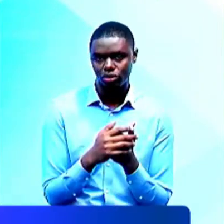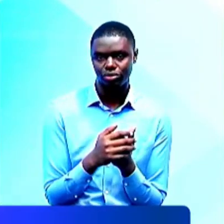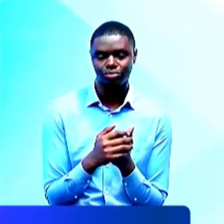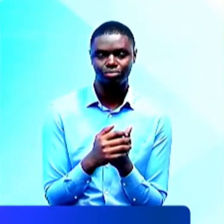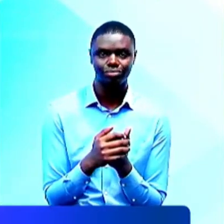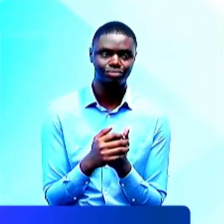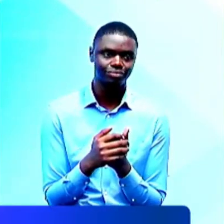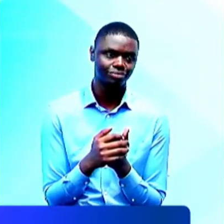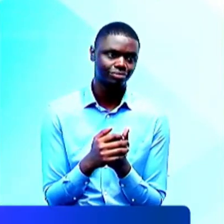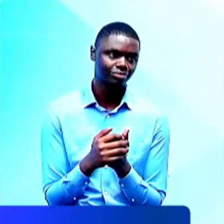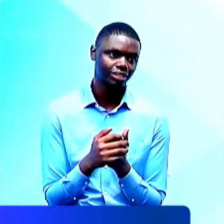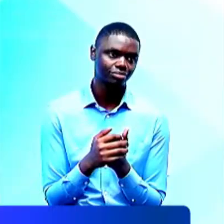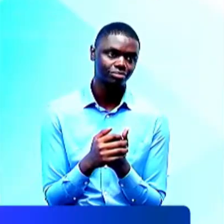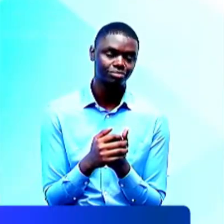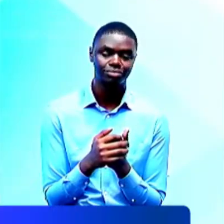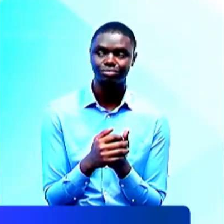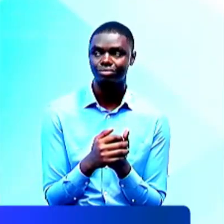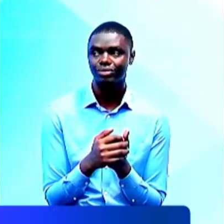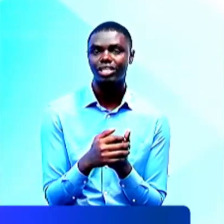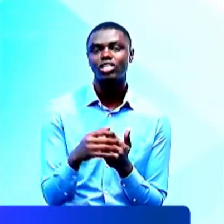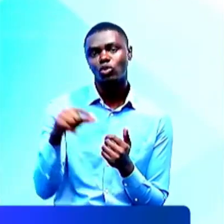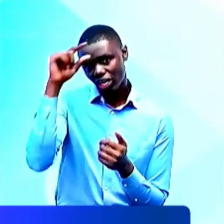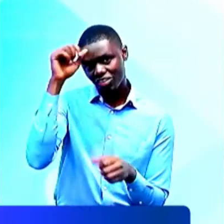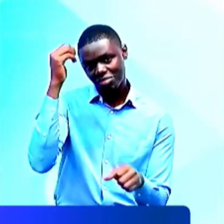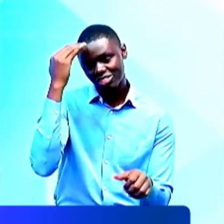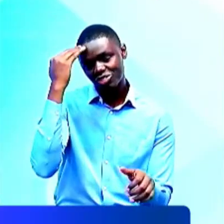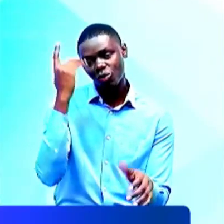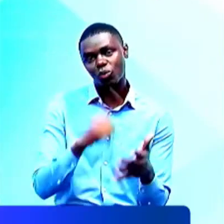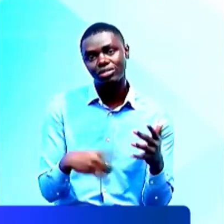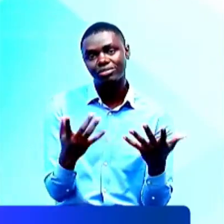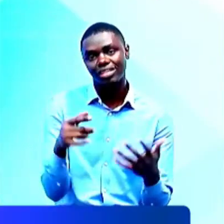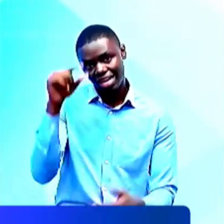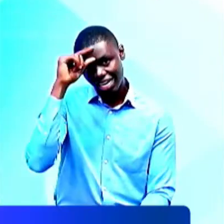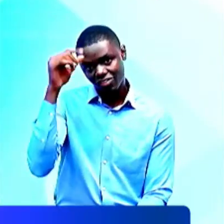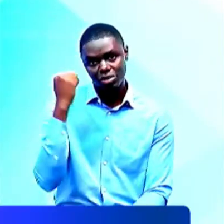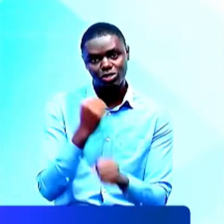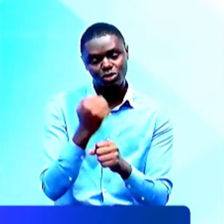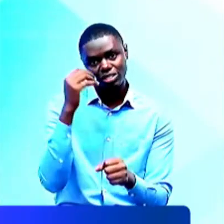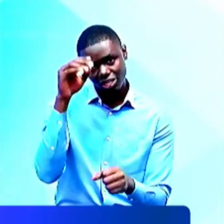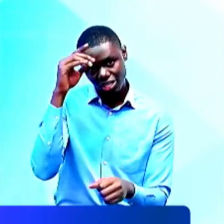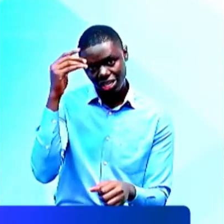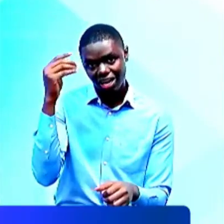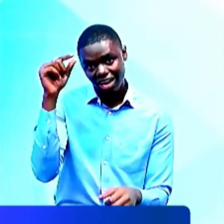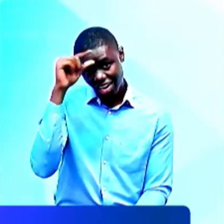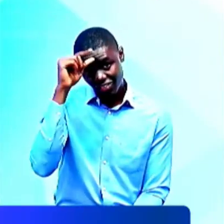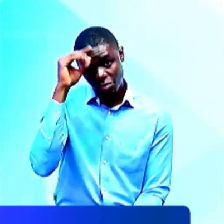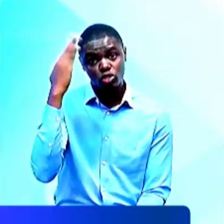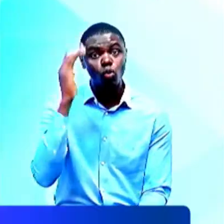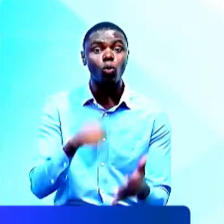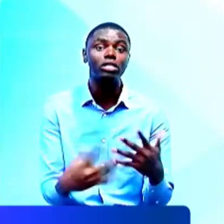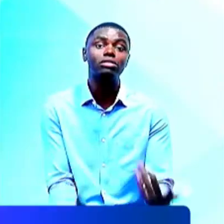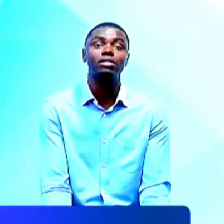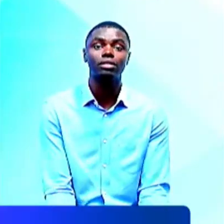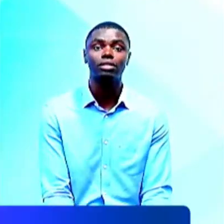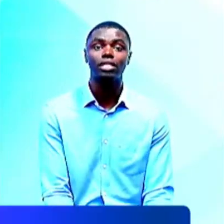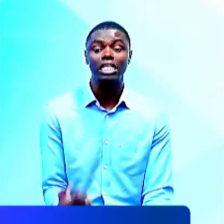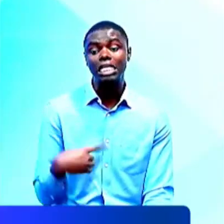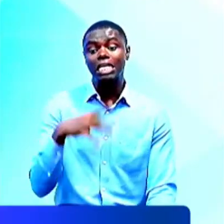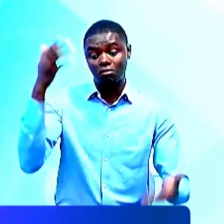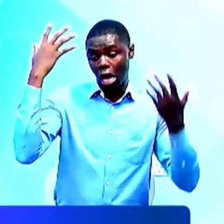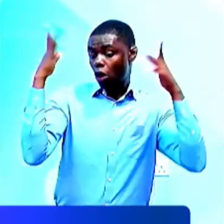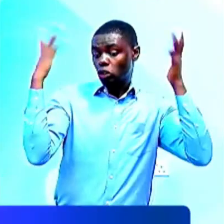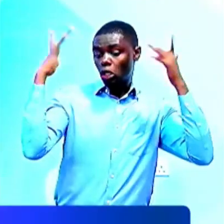So if so what does the government know? What does the government know? What does the government know? You know, this